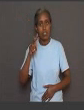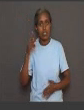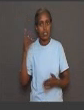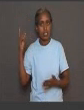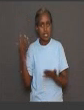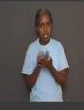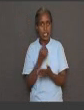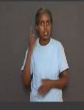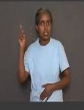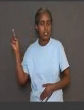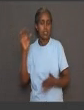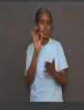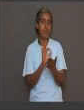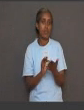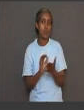form.